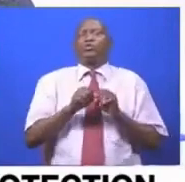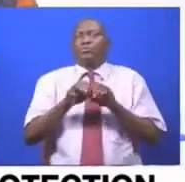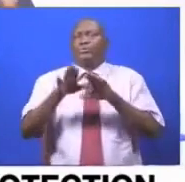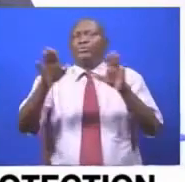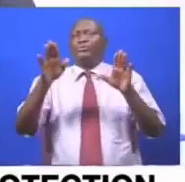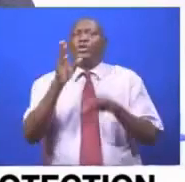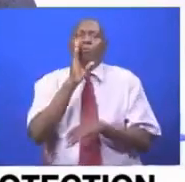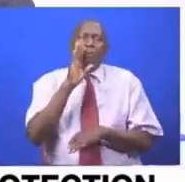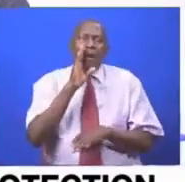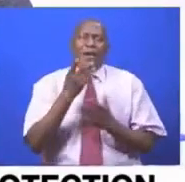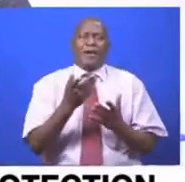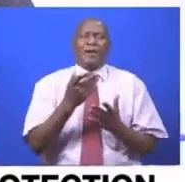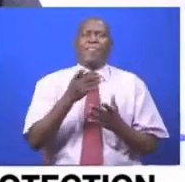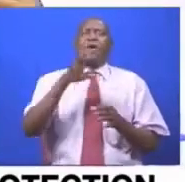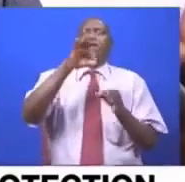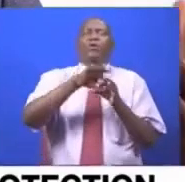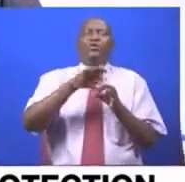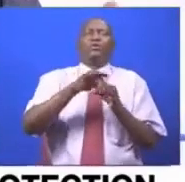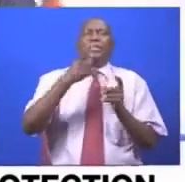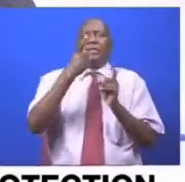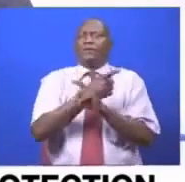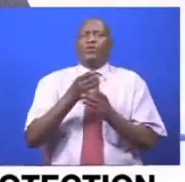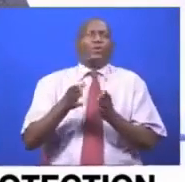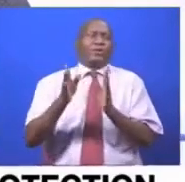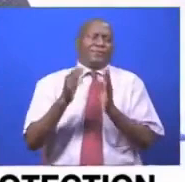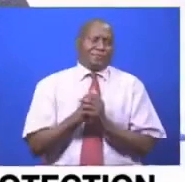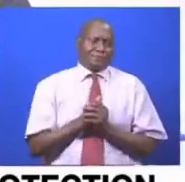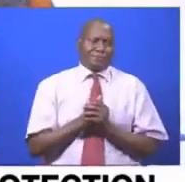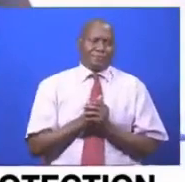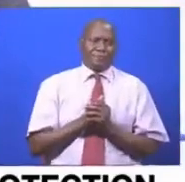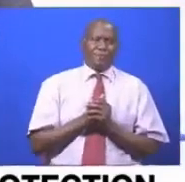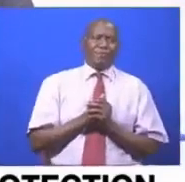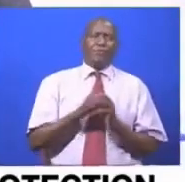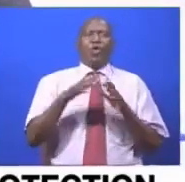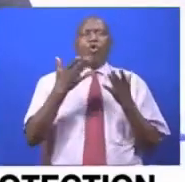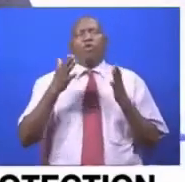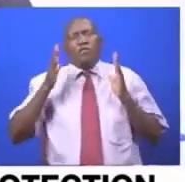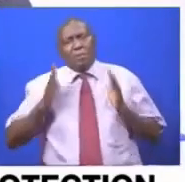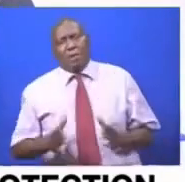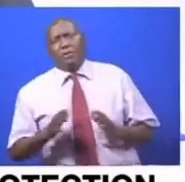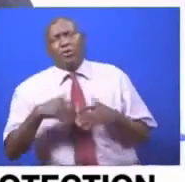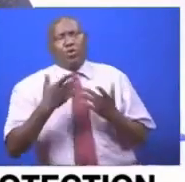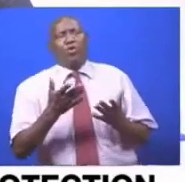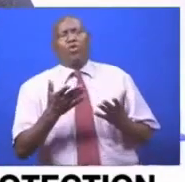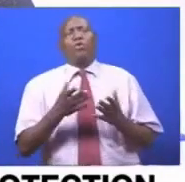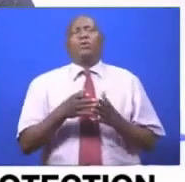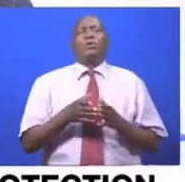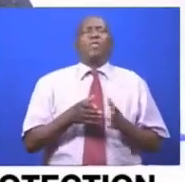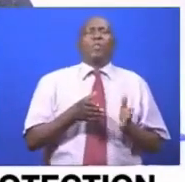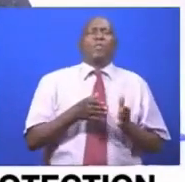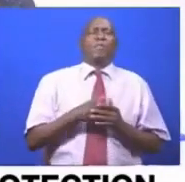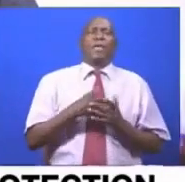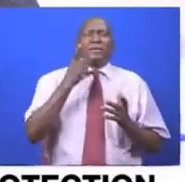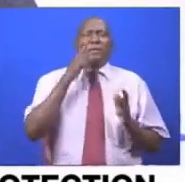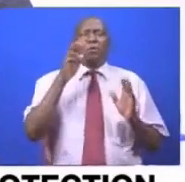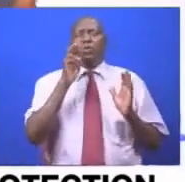so that, of course, they vote in a particular direction or for a particular person or in a particular manner, as was witnessed, of